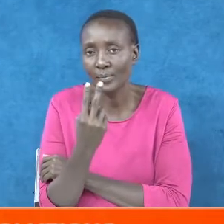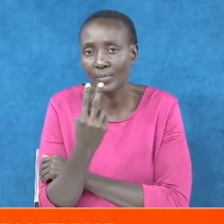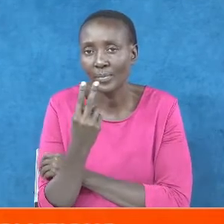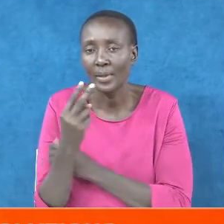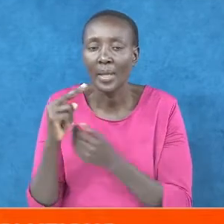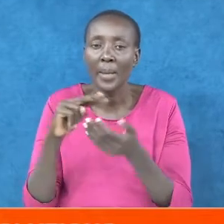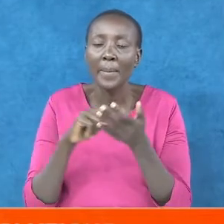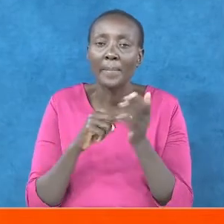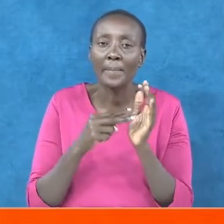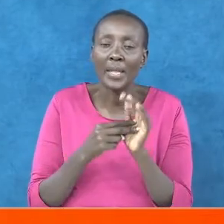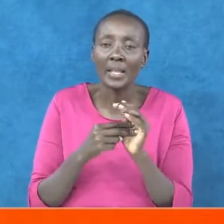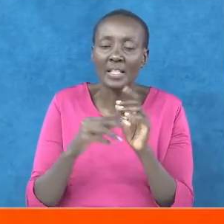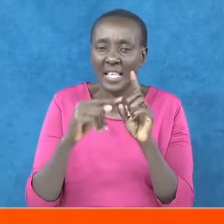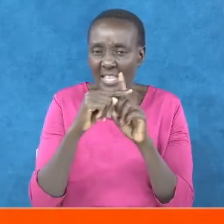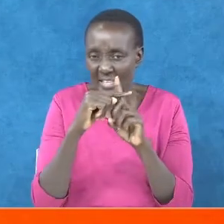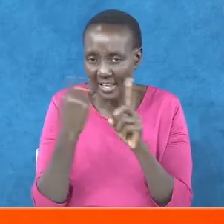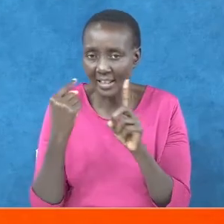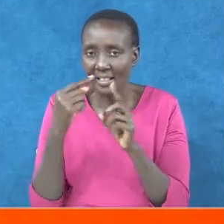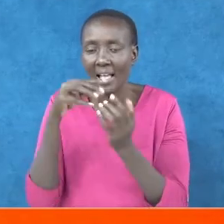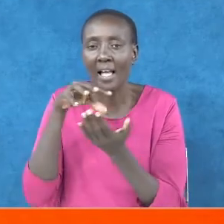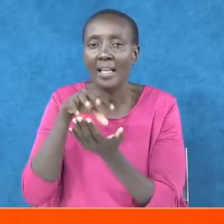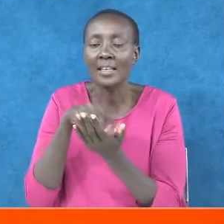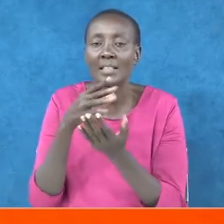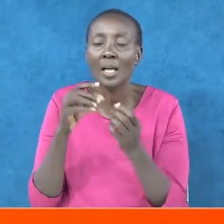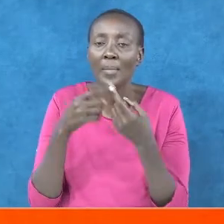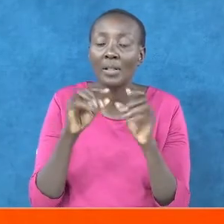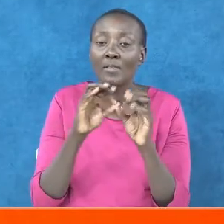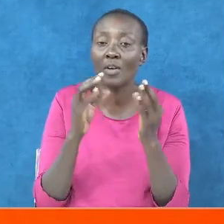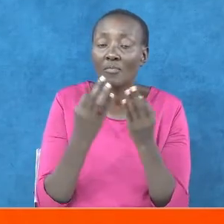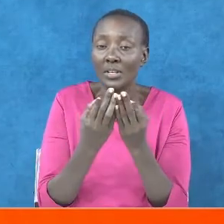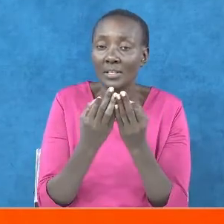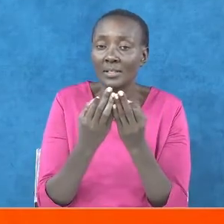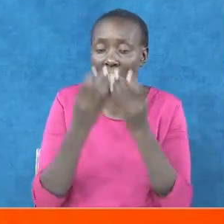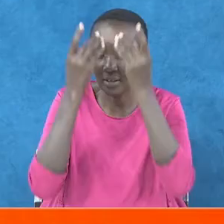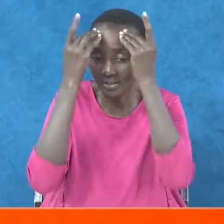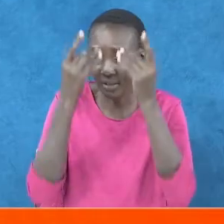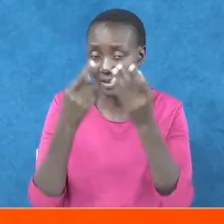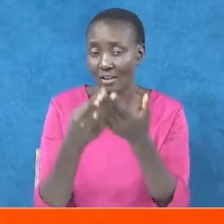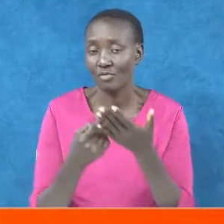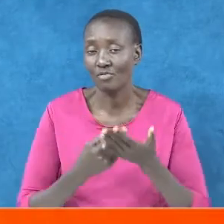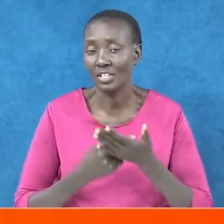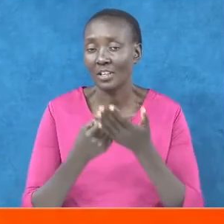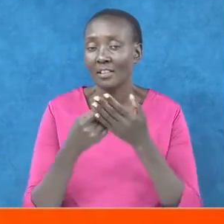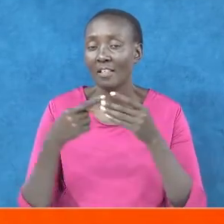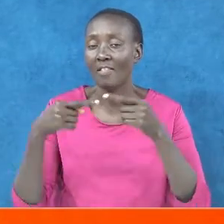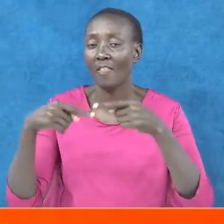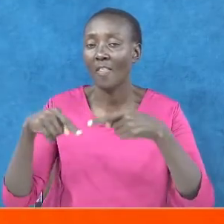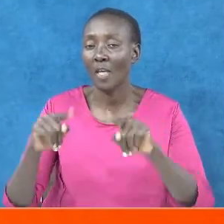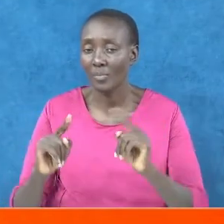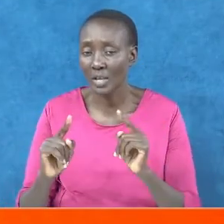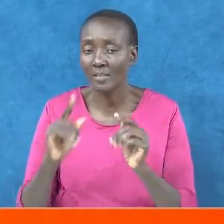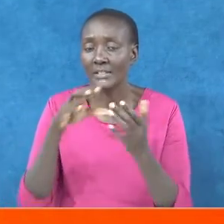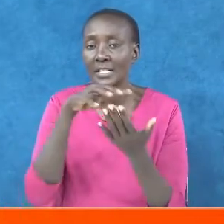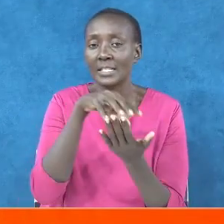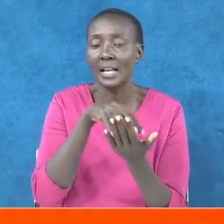this was a murder charge, and the families decided to resolve within themselves. And of course, it is a case